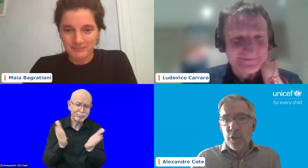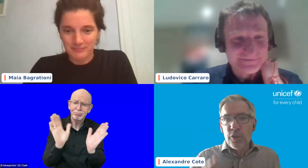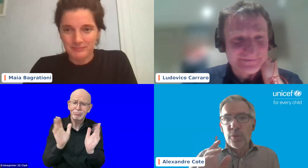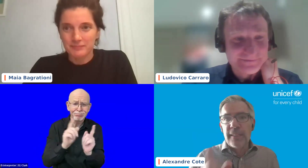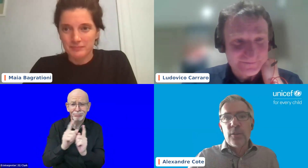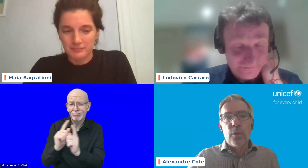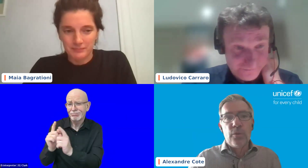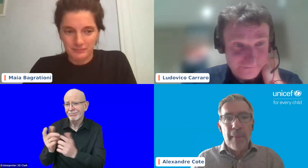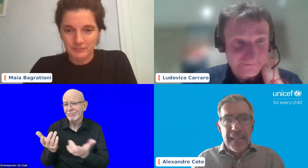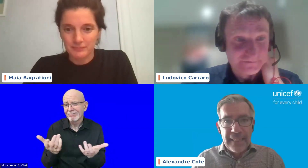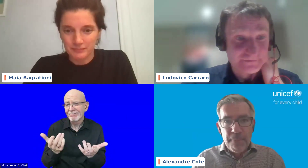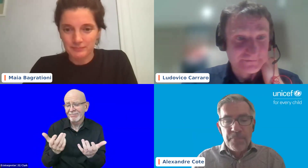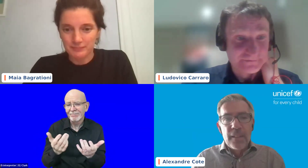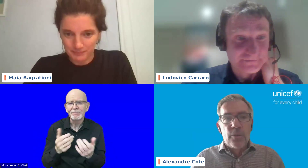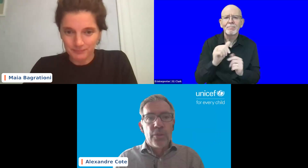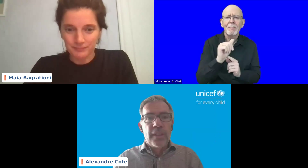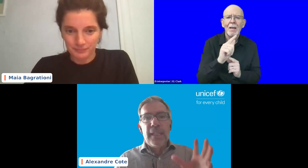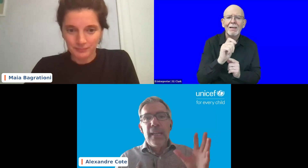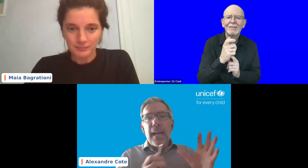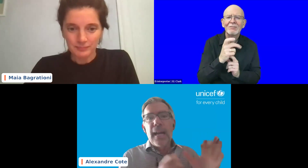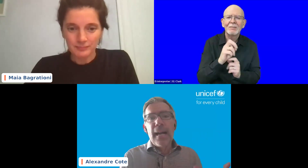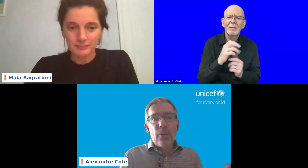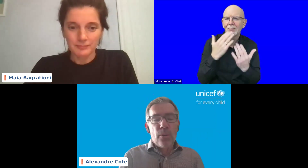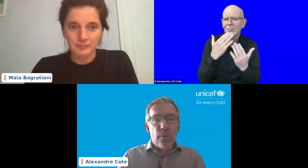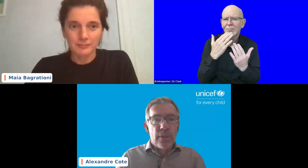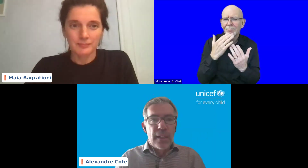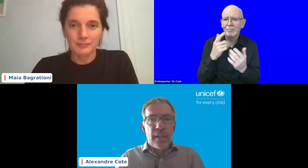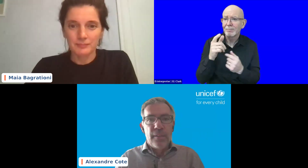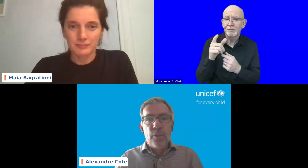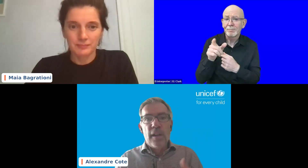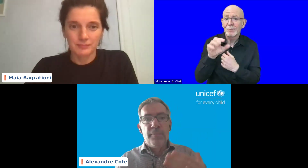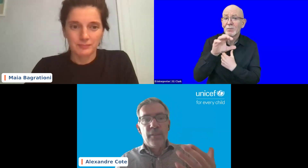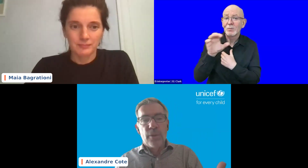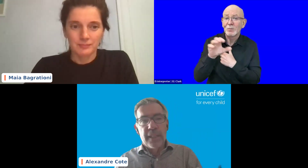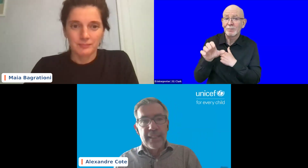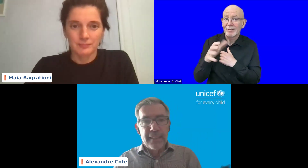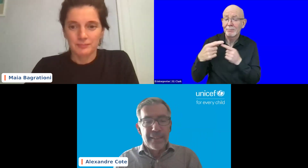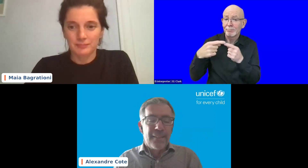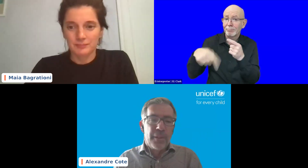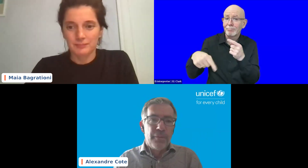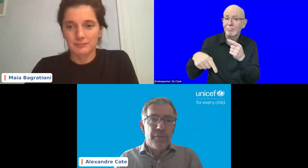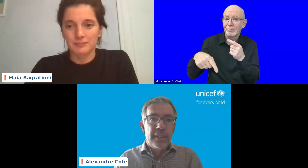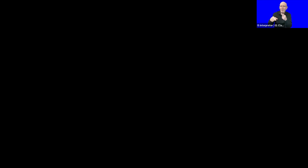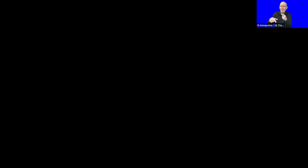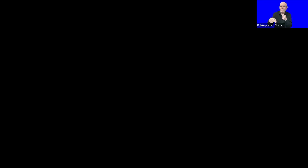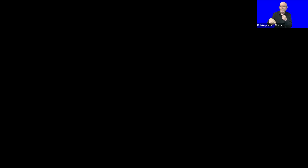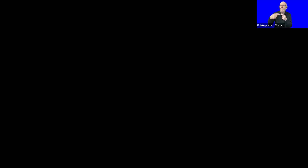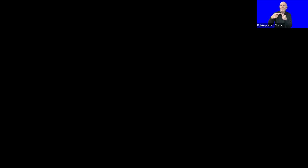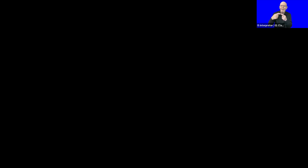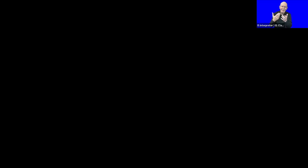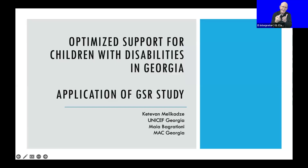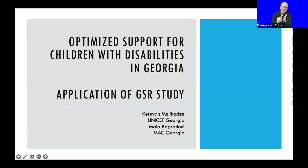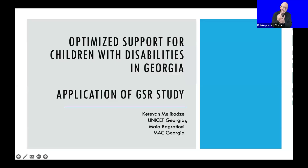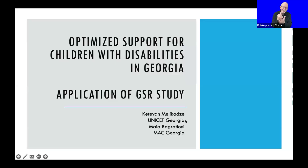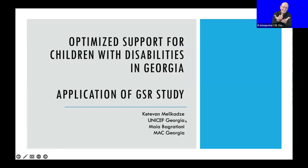any further ado, let's go to Maia to see how you have been working with UNICEF